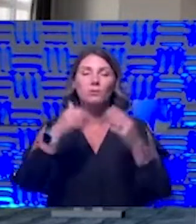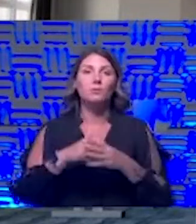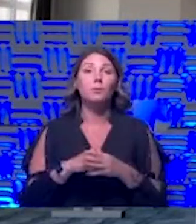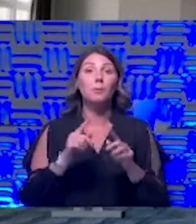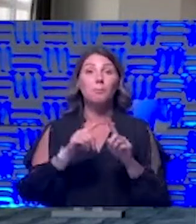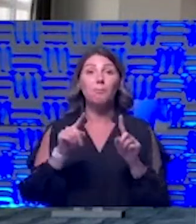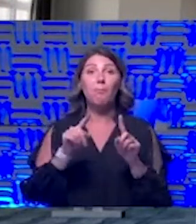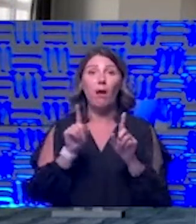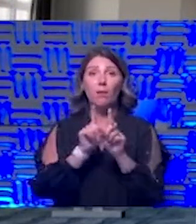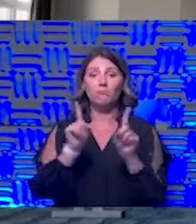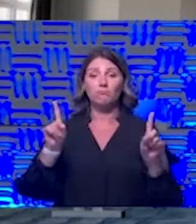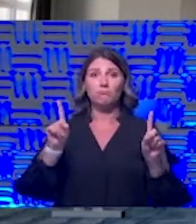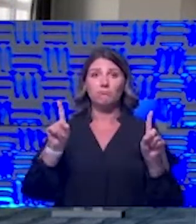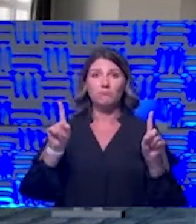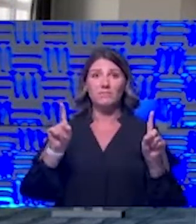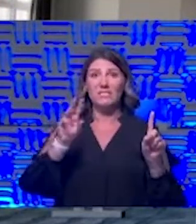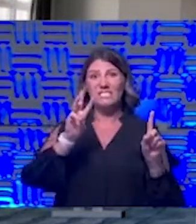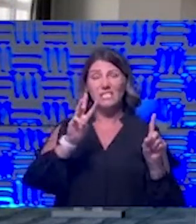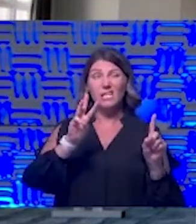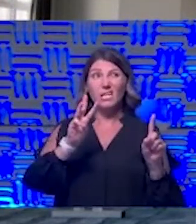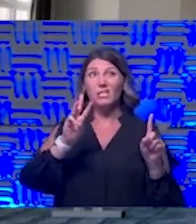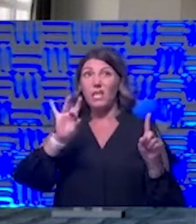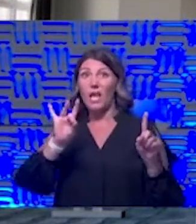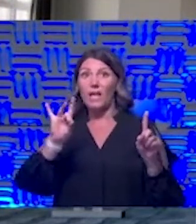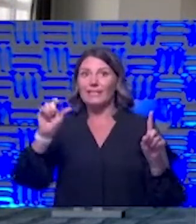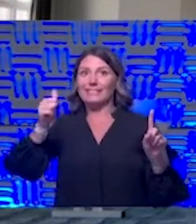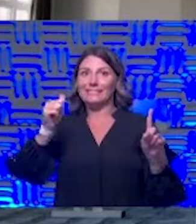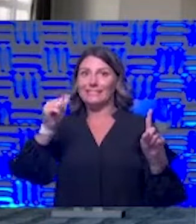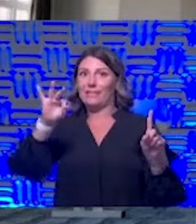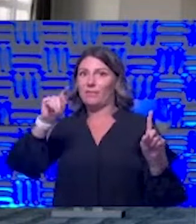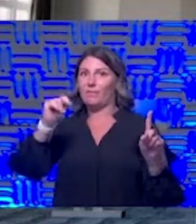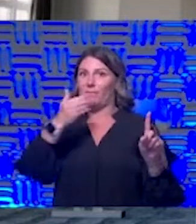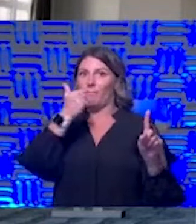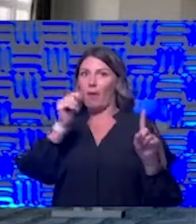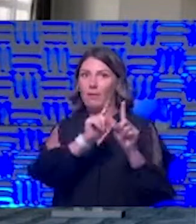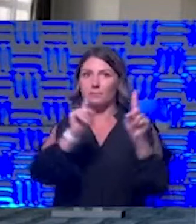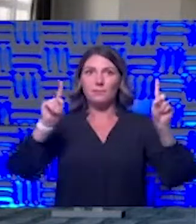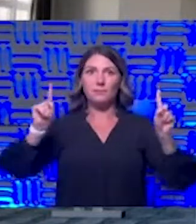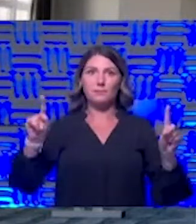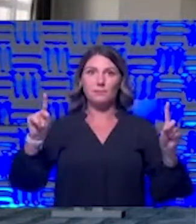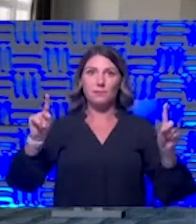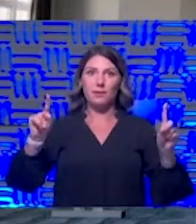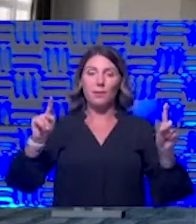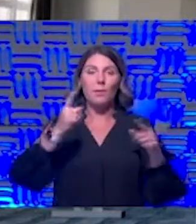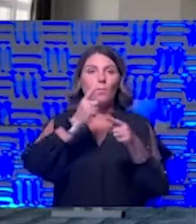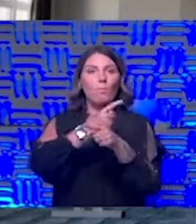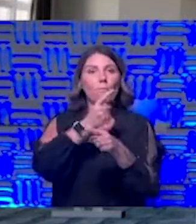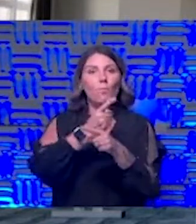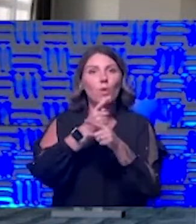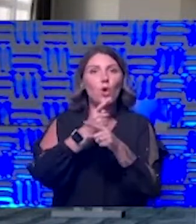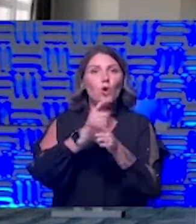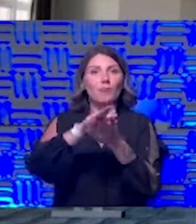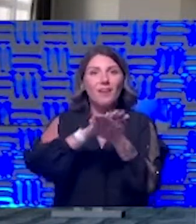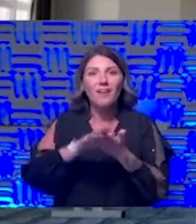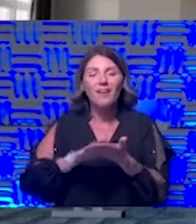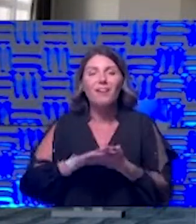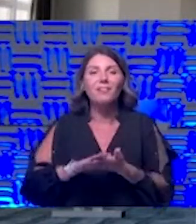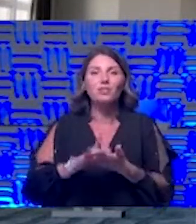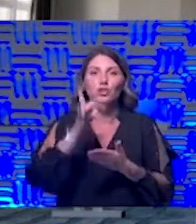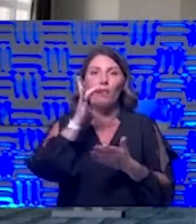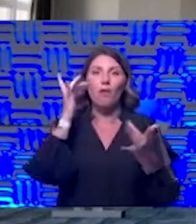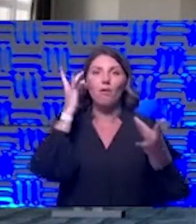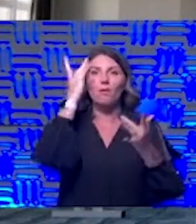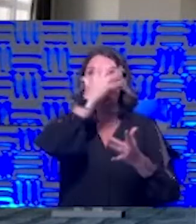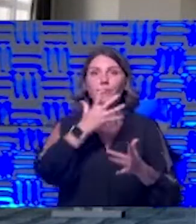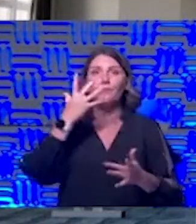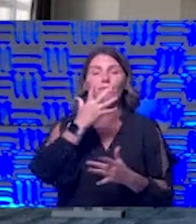further away from people, 6, 8, 10 feet is better. And using proper hand hygiene and not touching your face, you really should be okay without